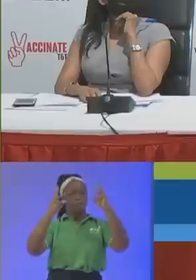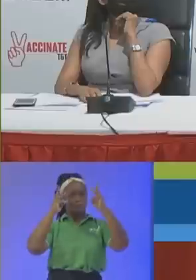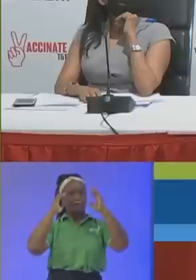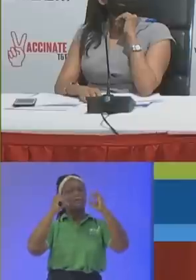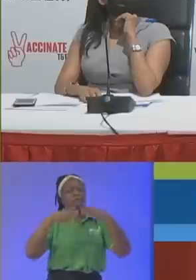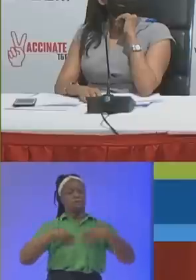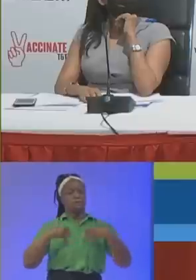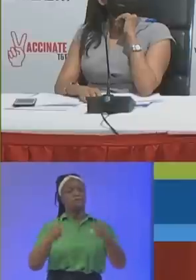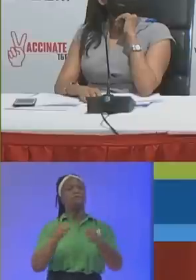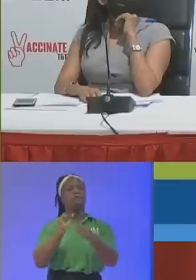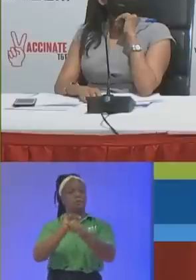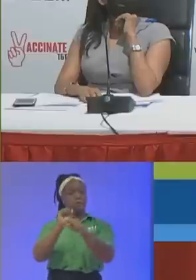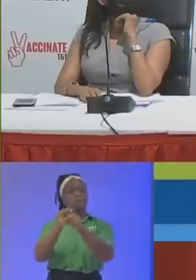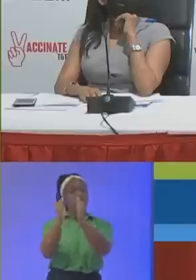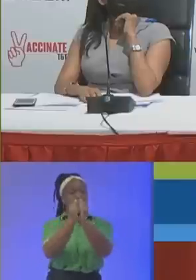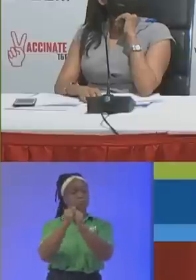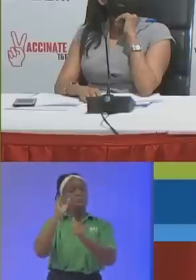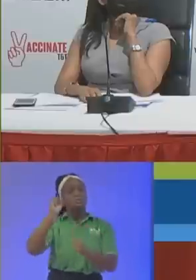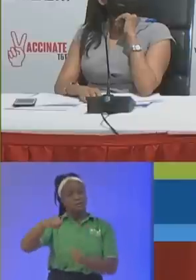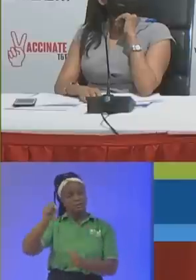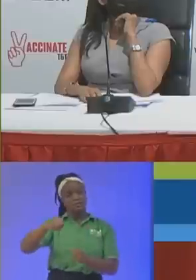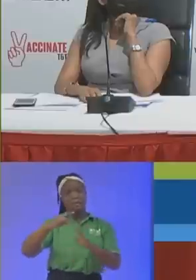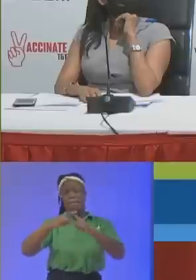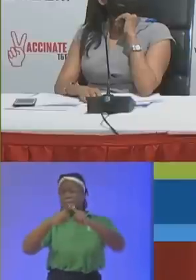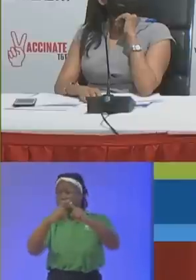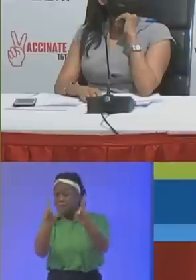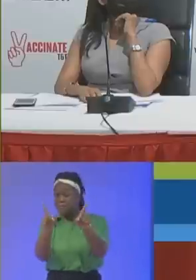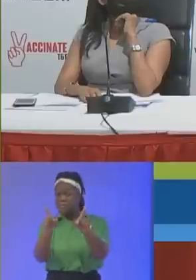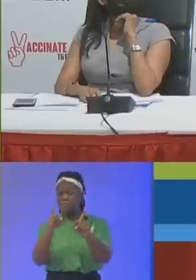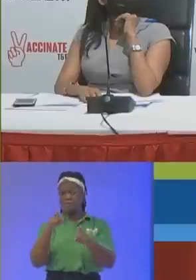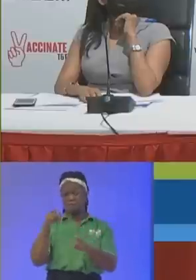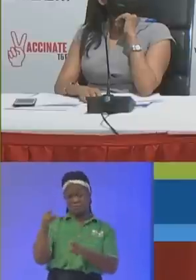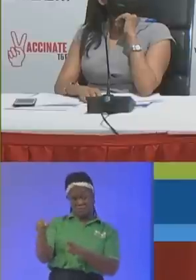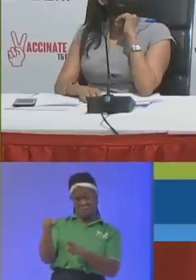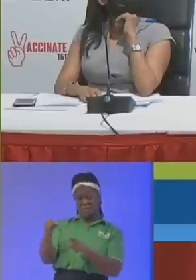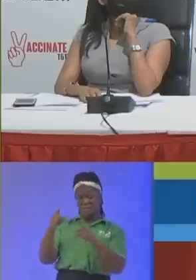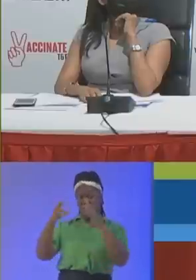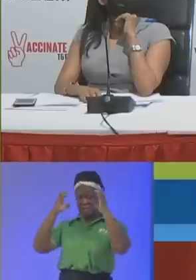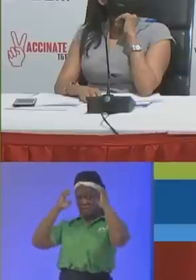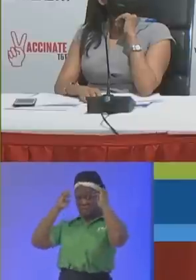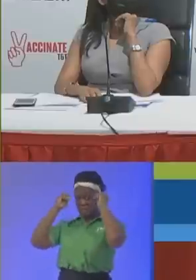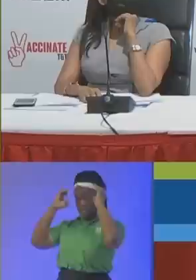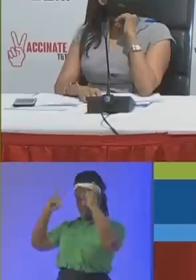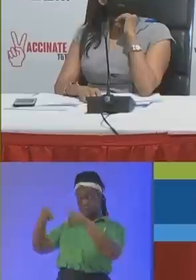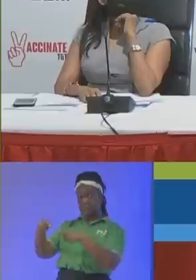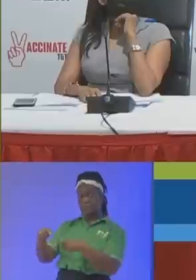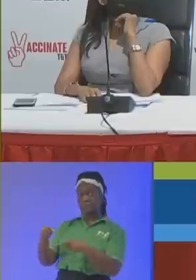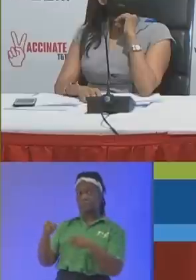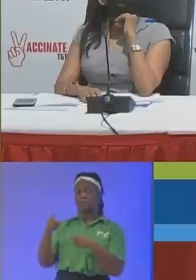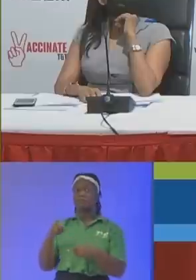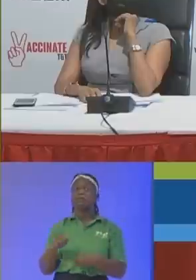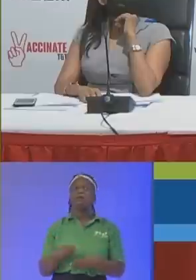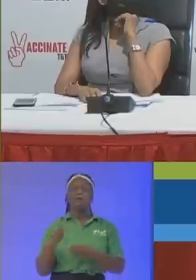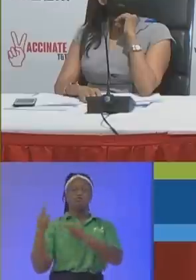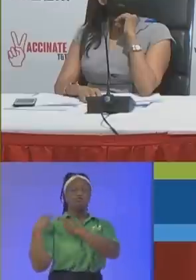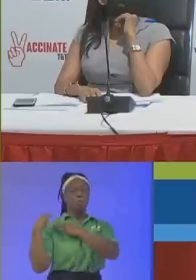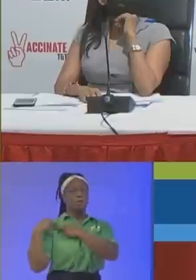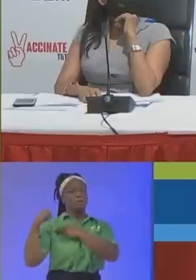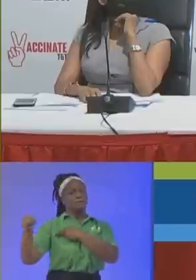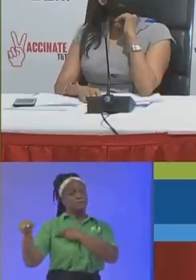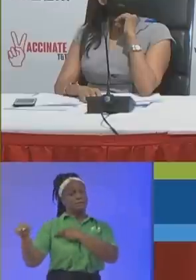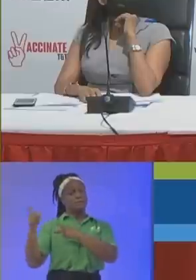of Education, but they are the line ministry to provide confirmation on these numbers. Thank you. Thank you very much. And